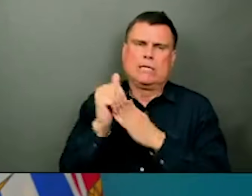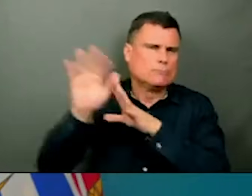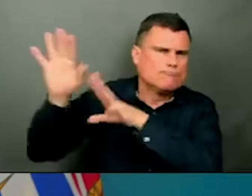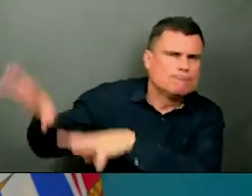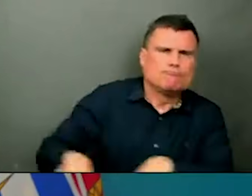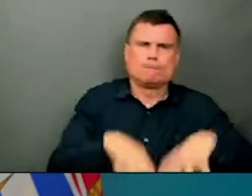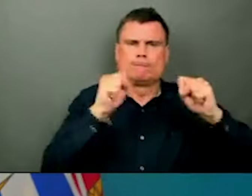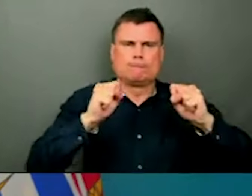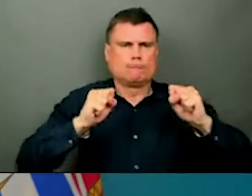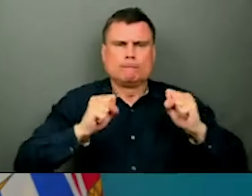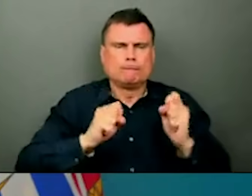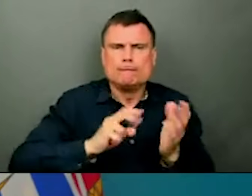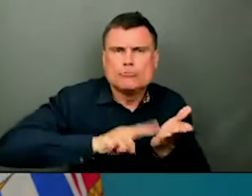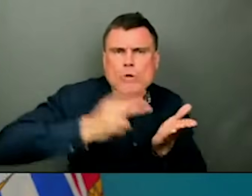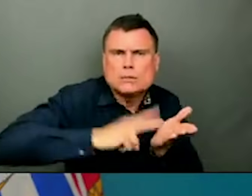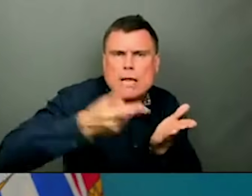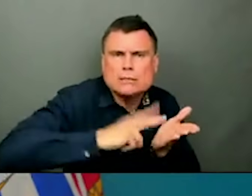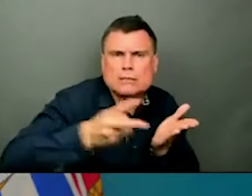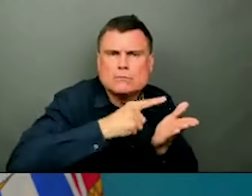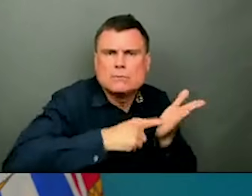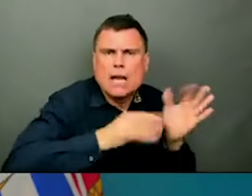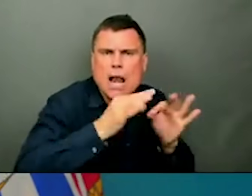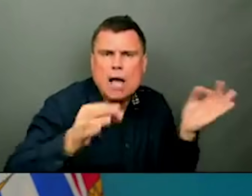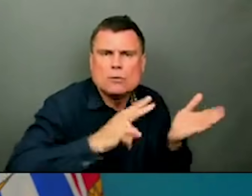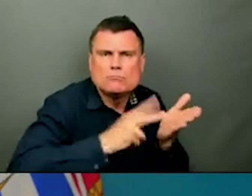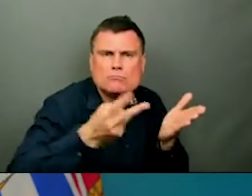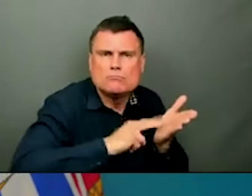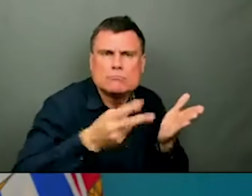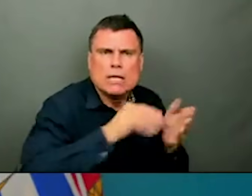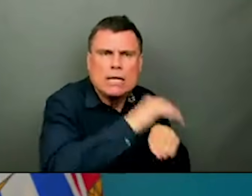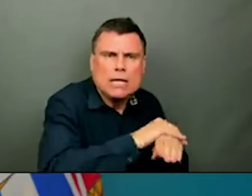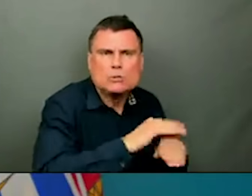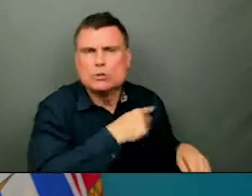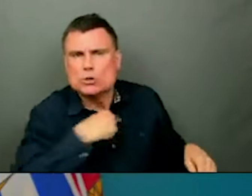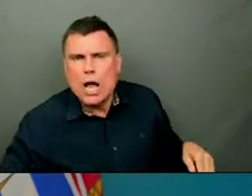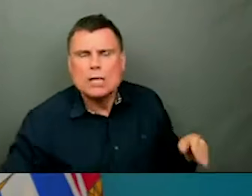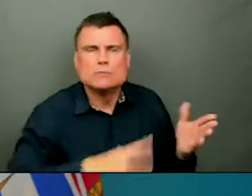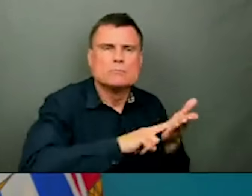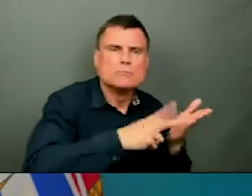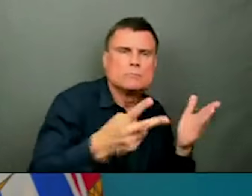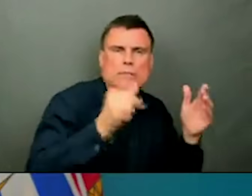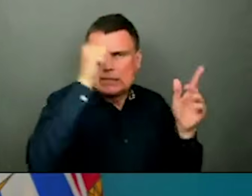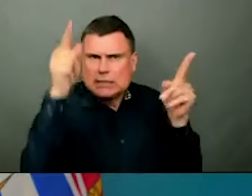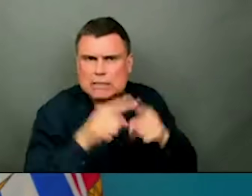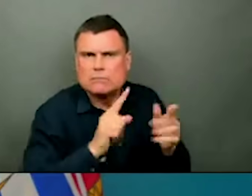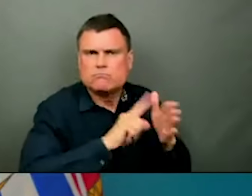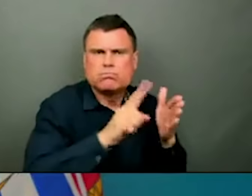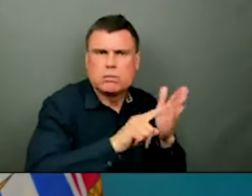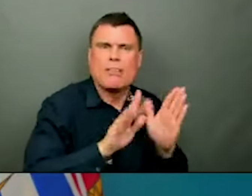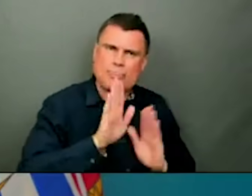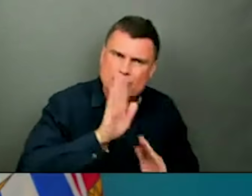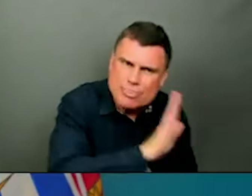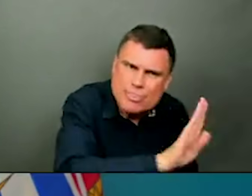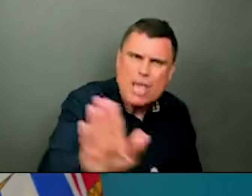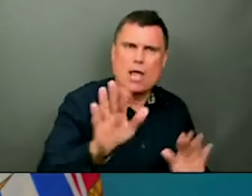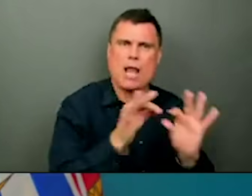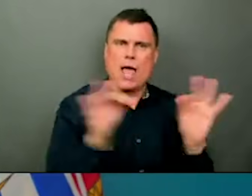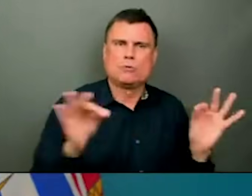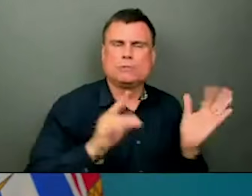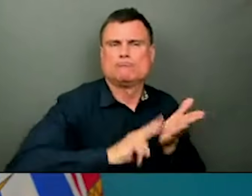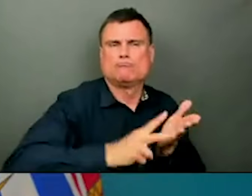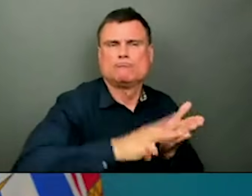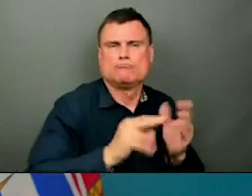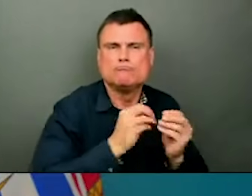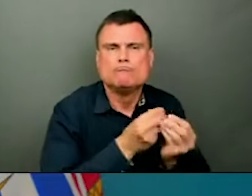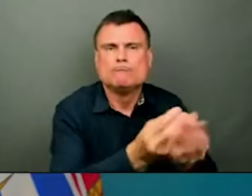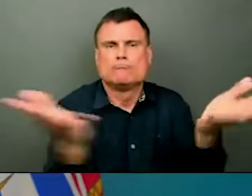around transmission and physical distancing and all of the steps that we need to take. And we need to really double down on all of